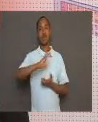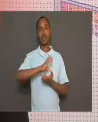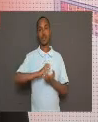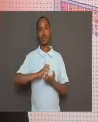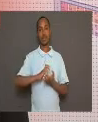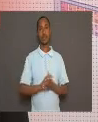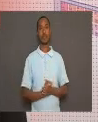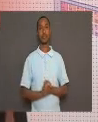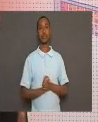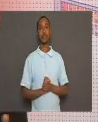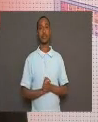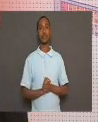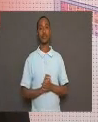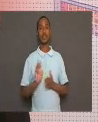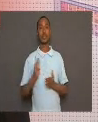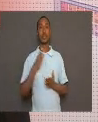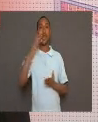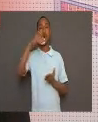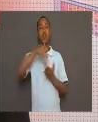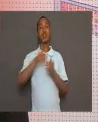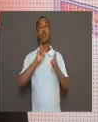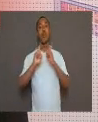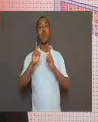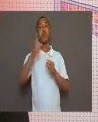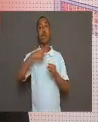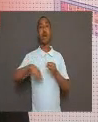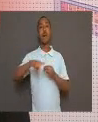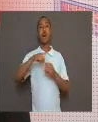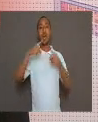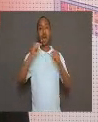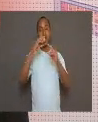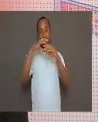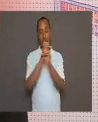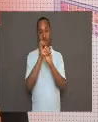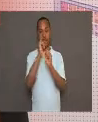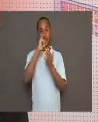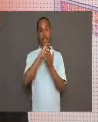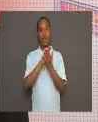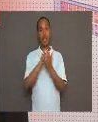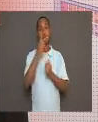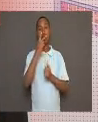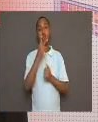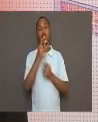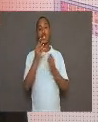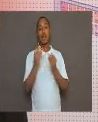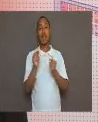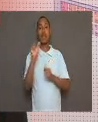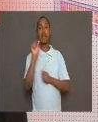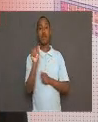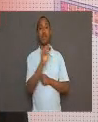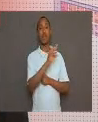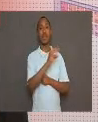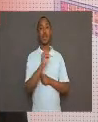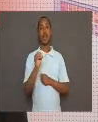compounds. We will also talk about an experiment that involves the melting point